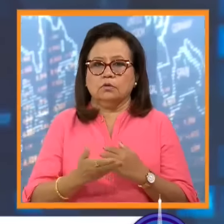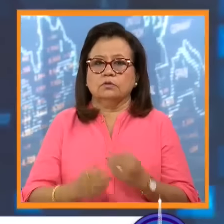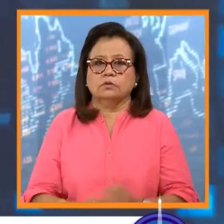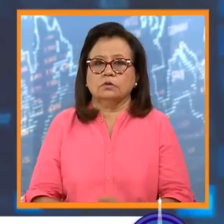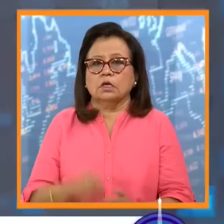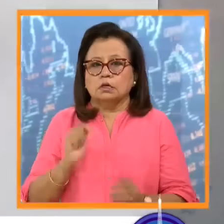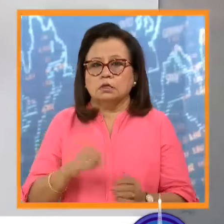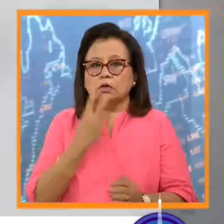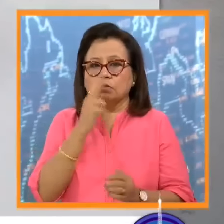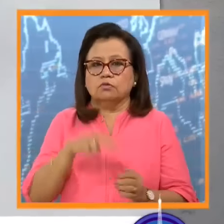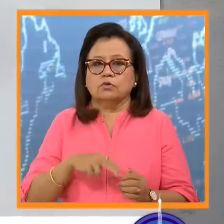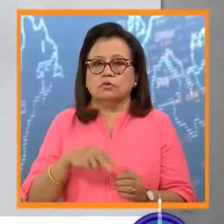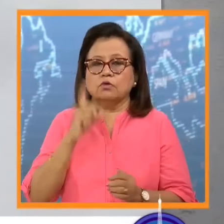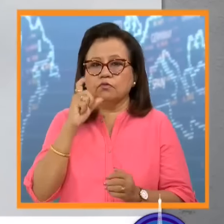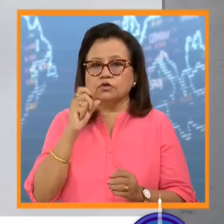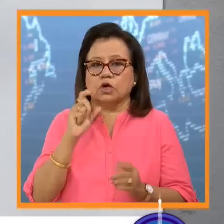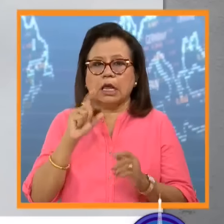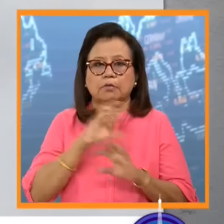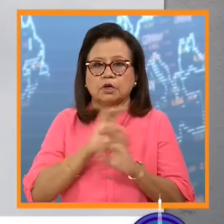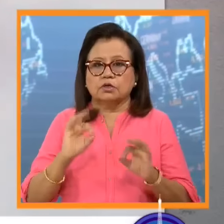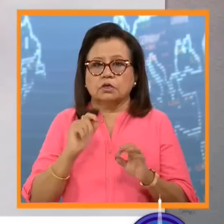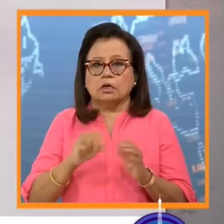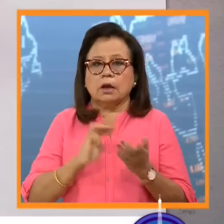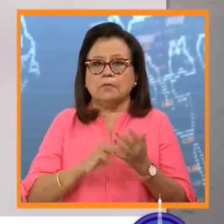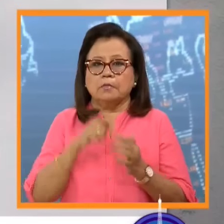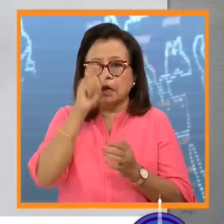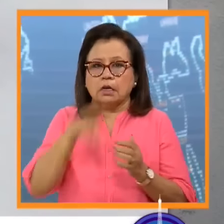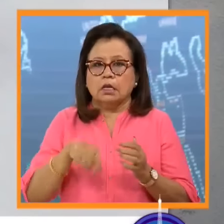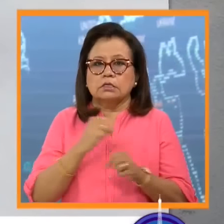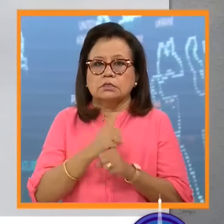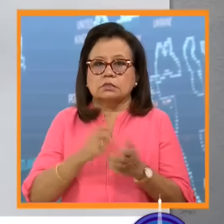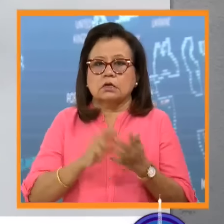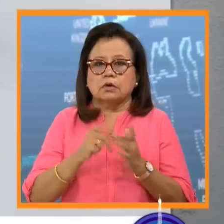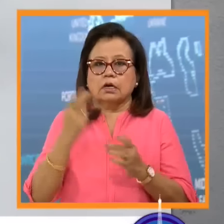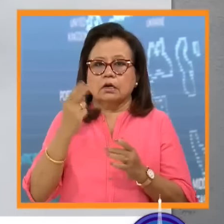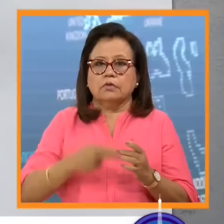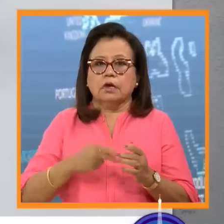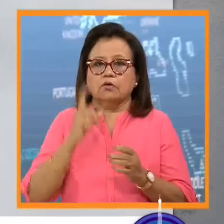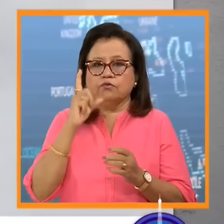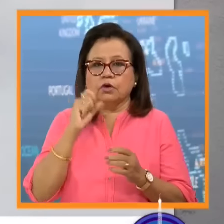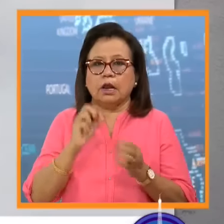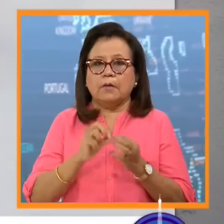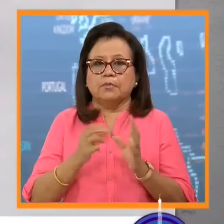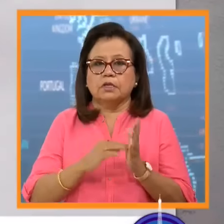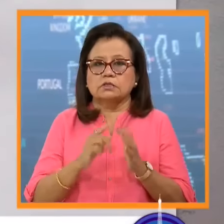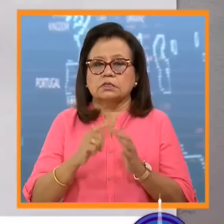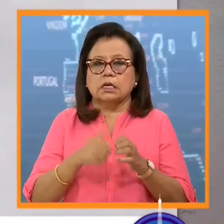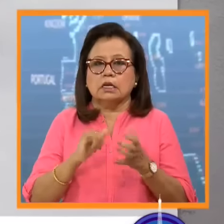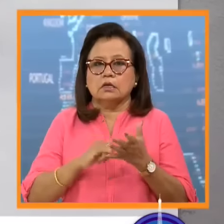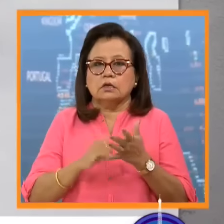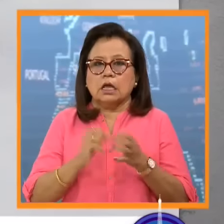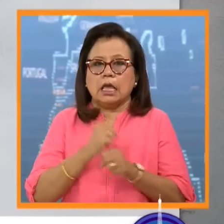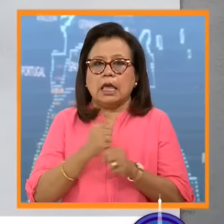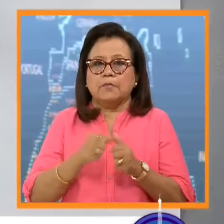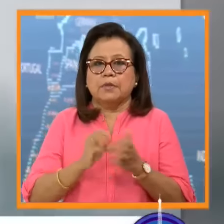Now, this is not a photoshopped image. The man in the gravity-defying photograph is Brazilian surfer Gabriel